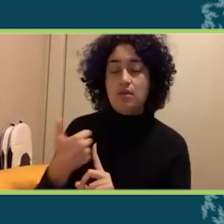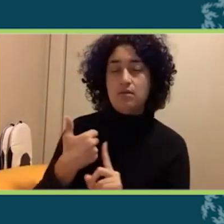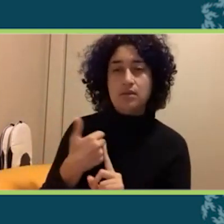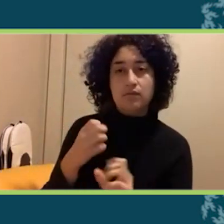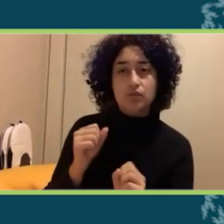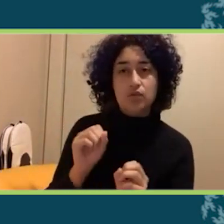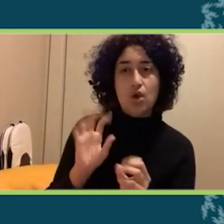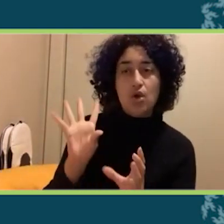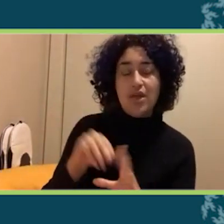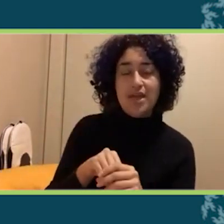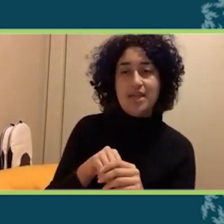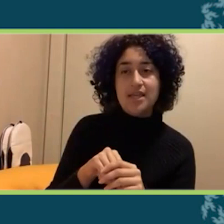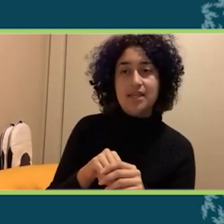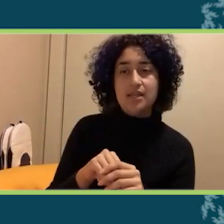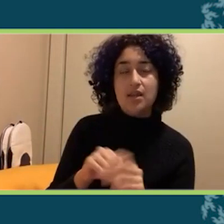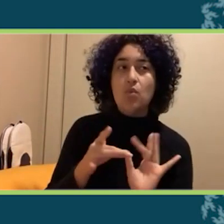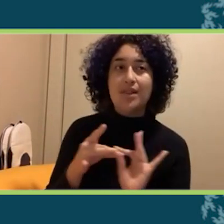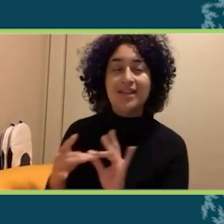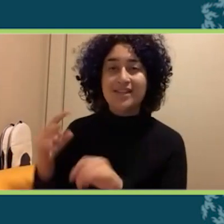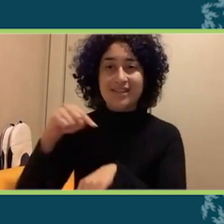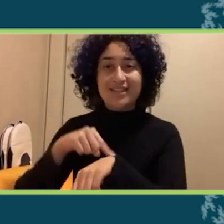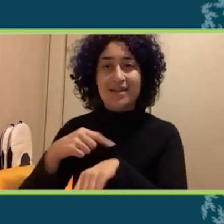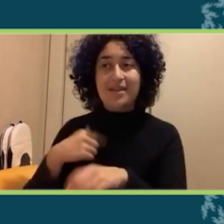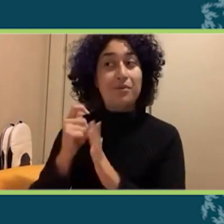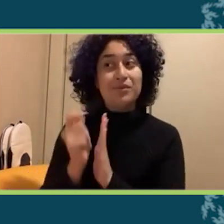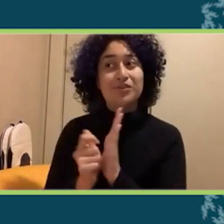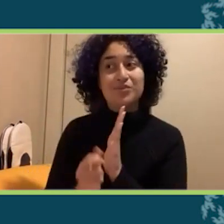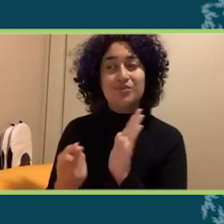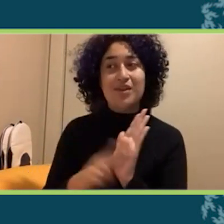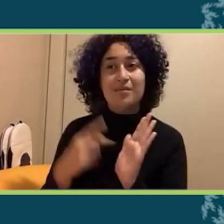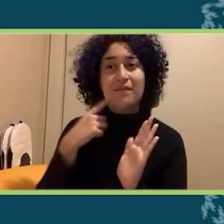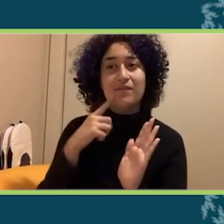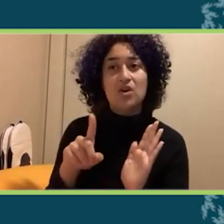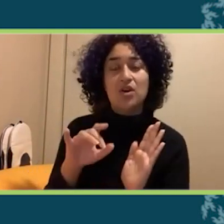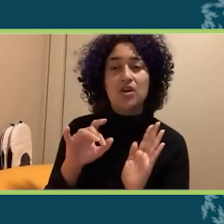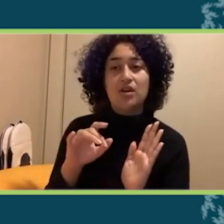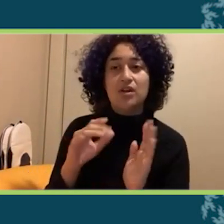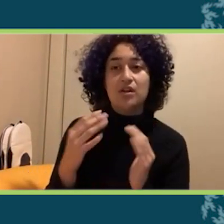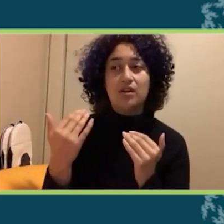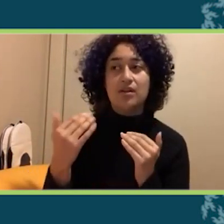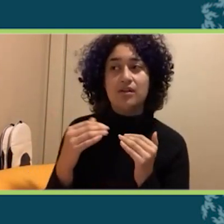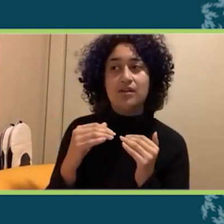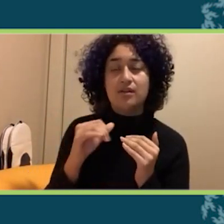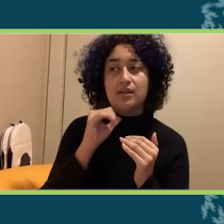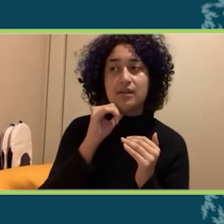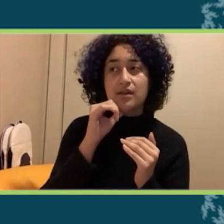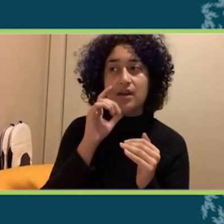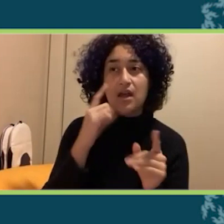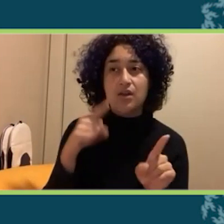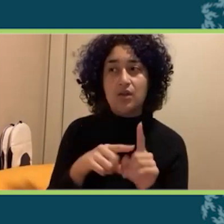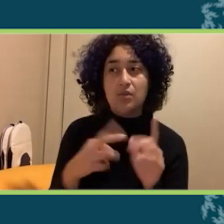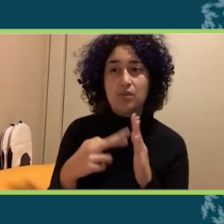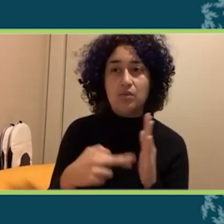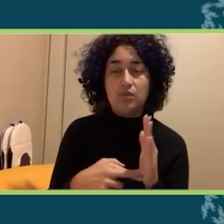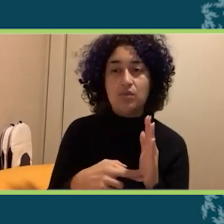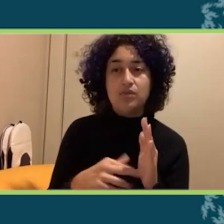the actually related to the time that I was written up for insubordination, I was in a position of privilege that I could just